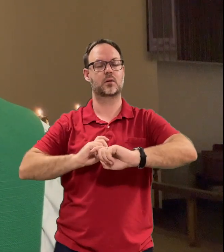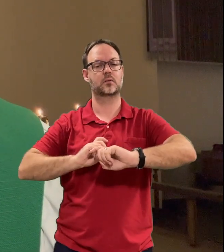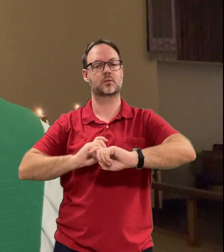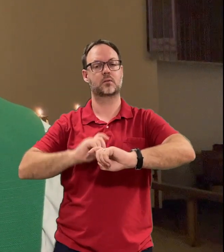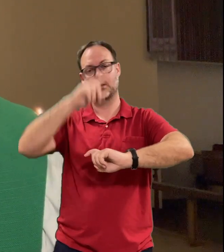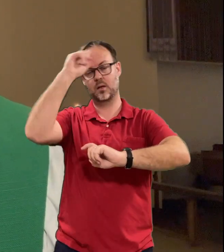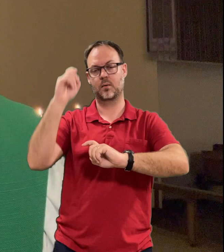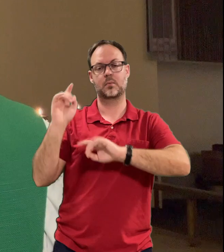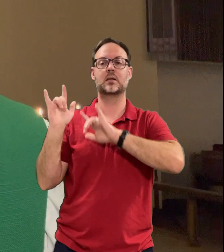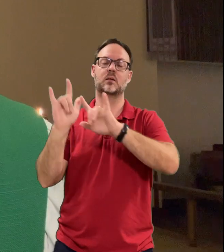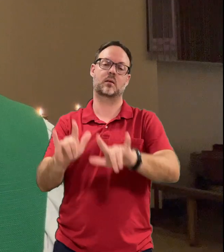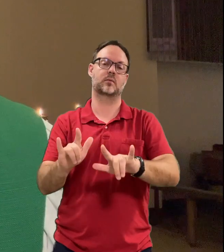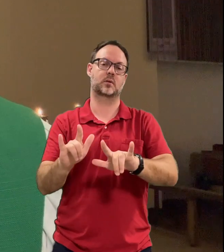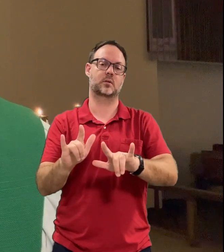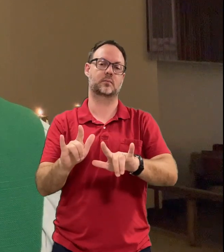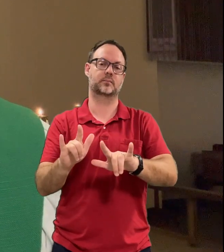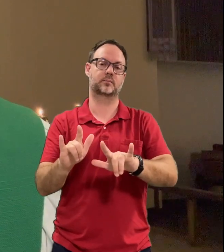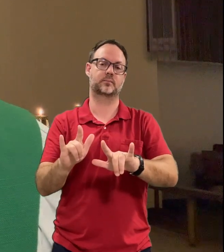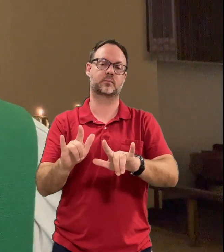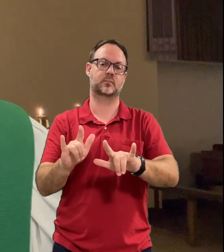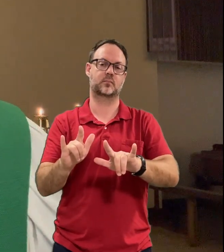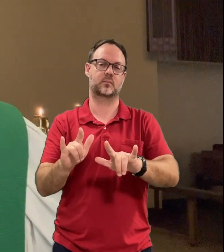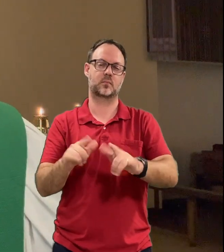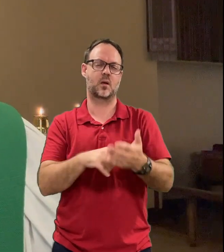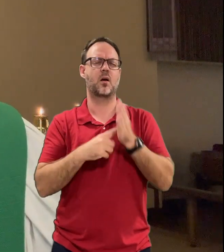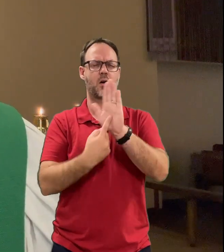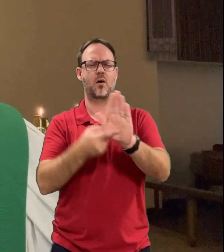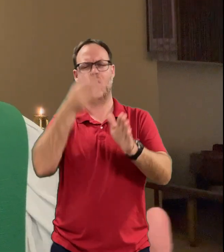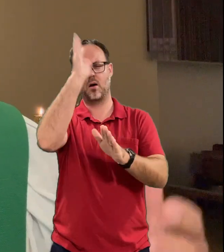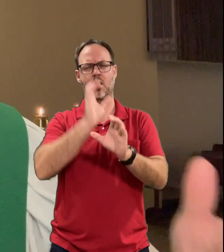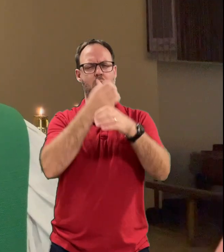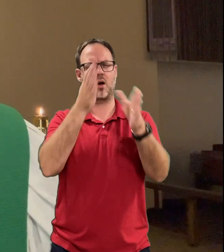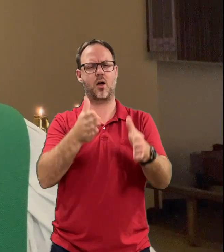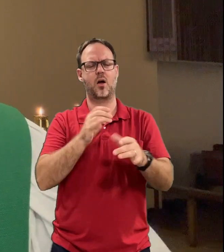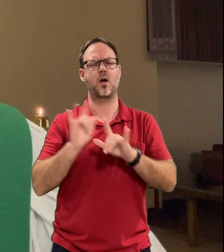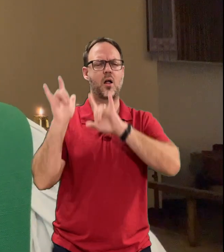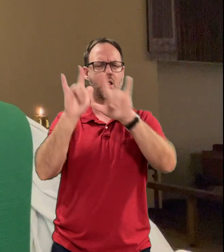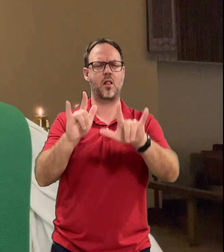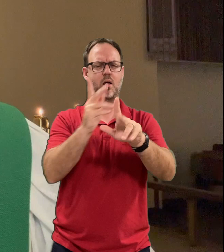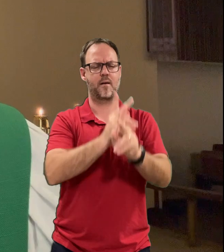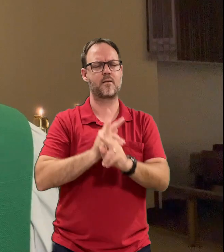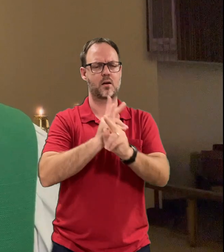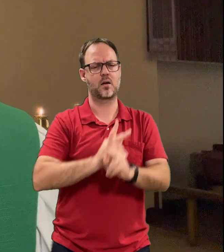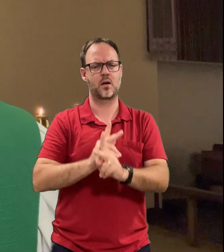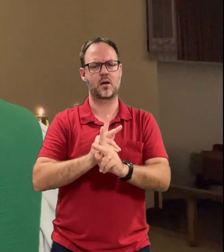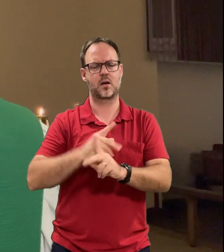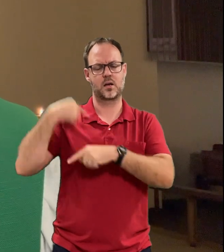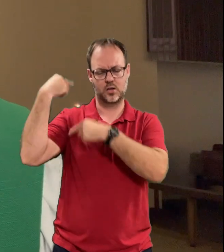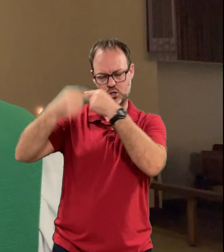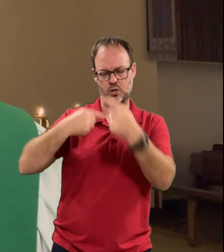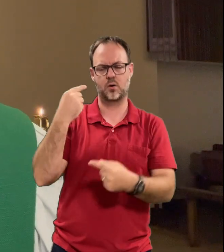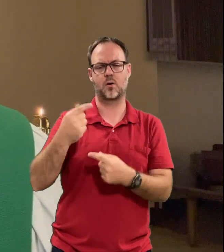us because he loves us. It reflects God the Creator's love and care